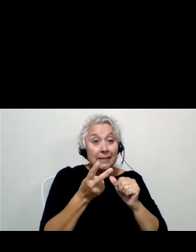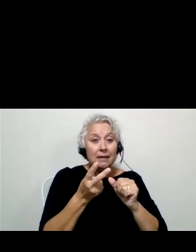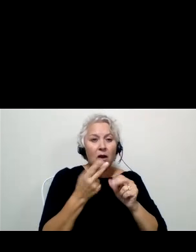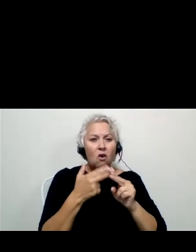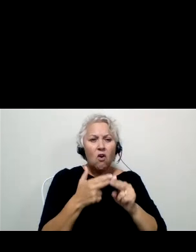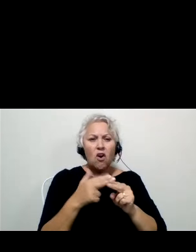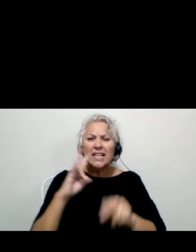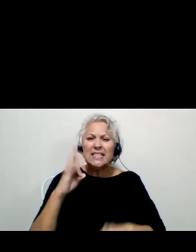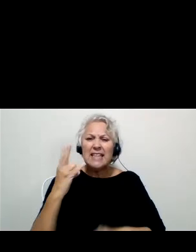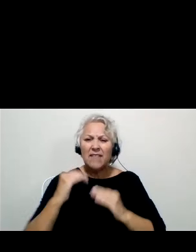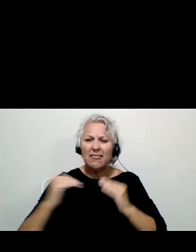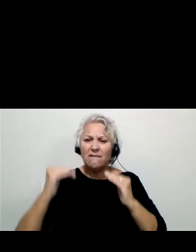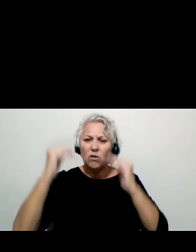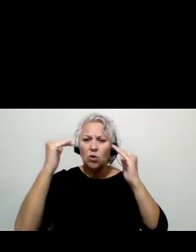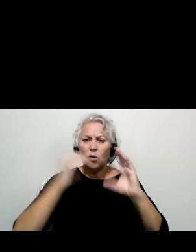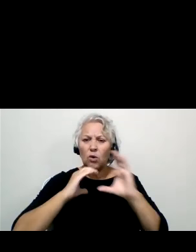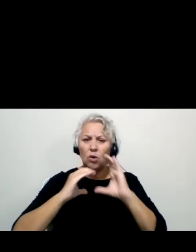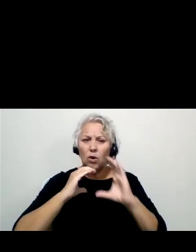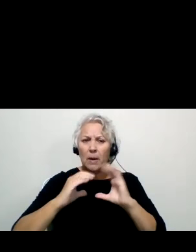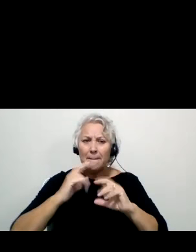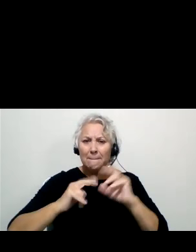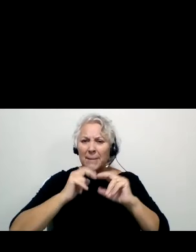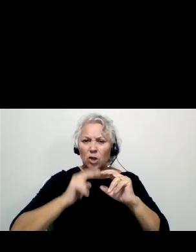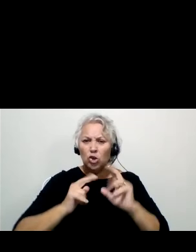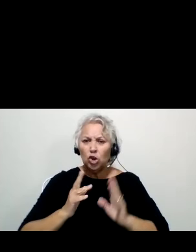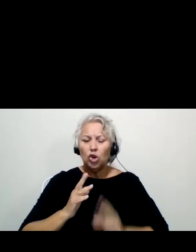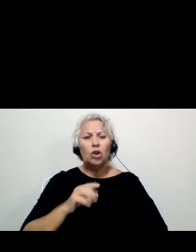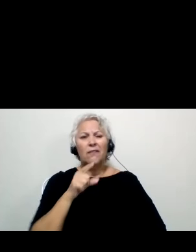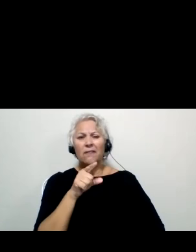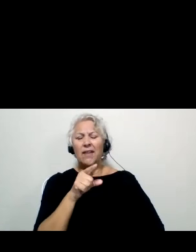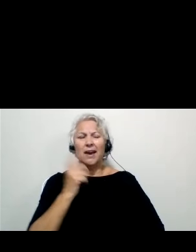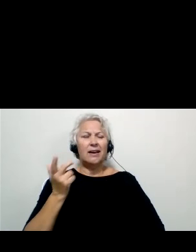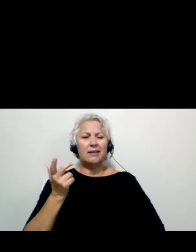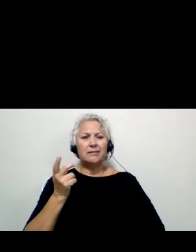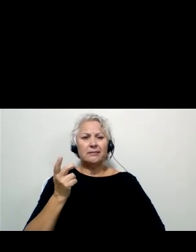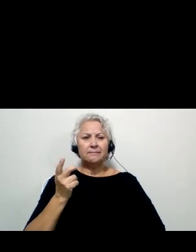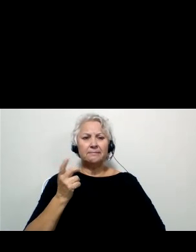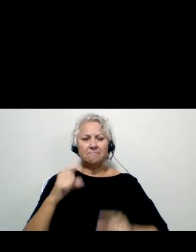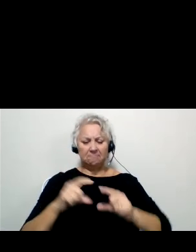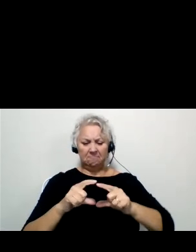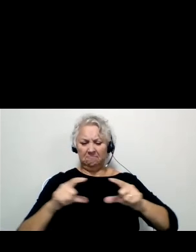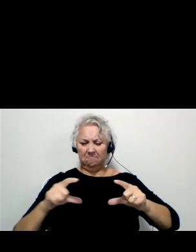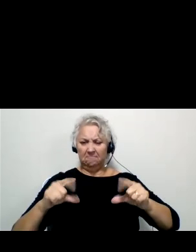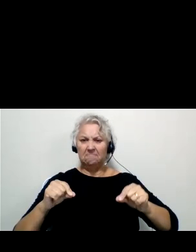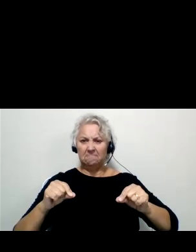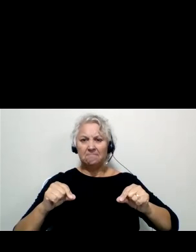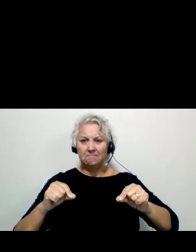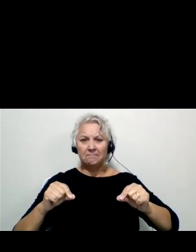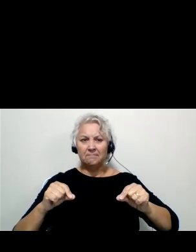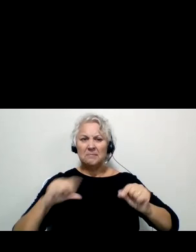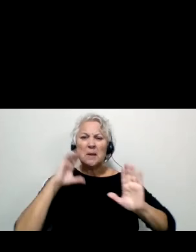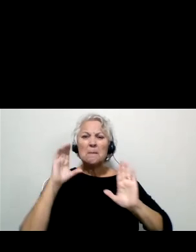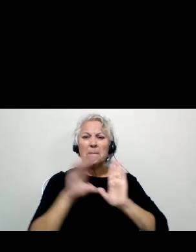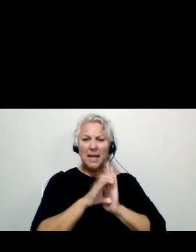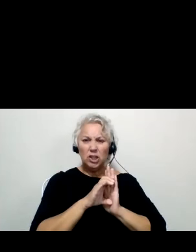a 7-level communication builder. And it's basically a rectangular device with pictures